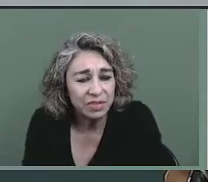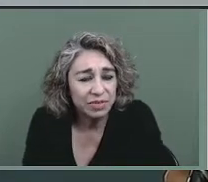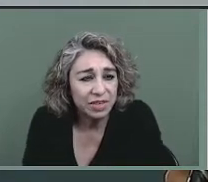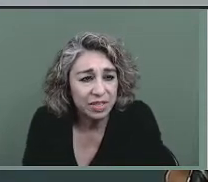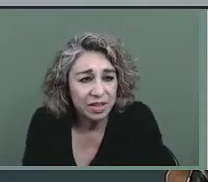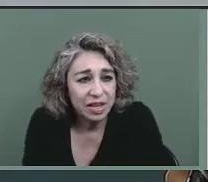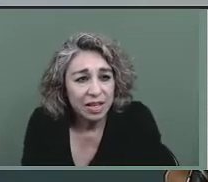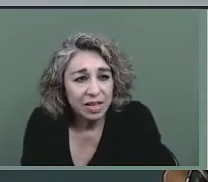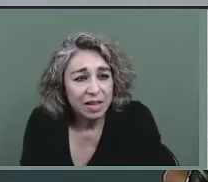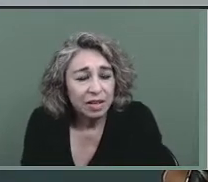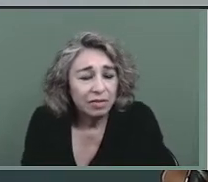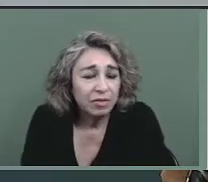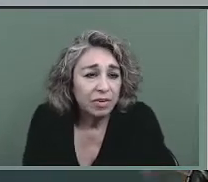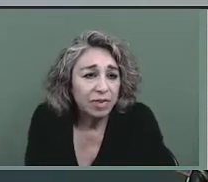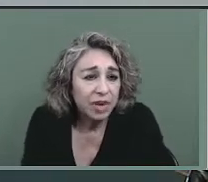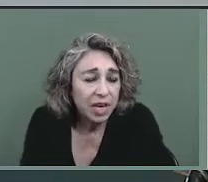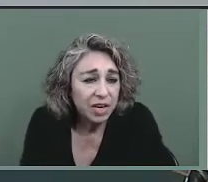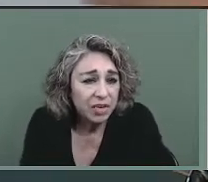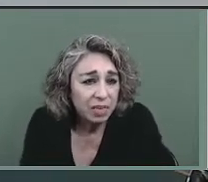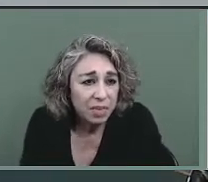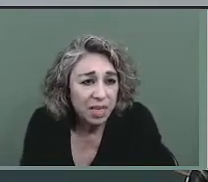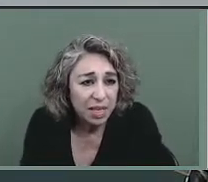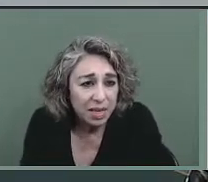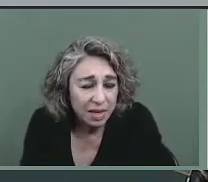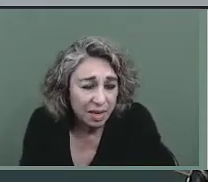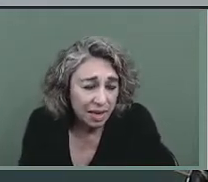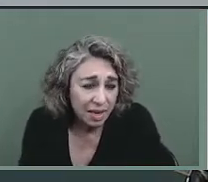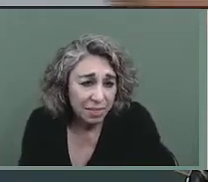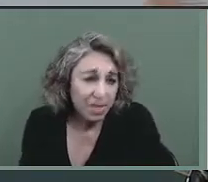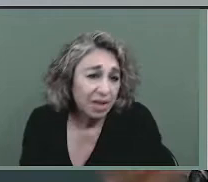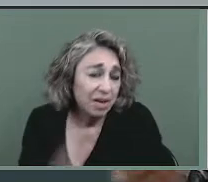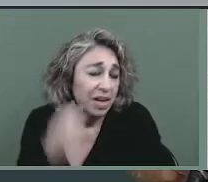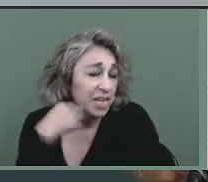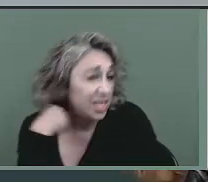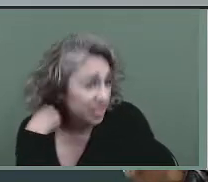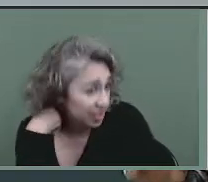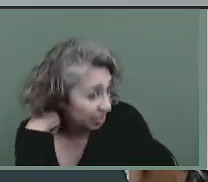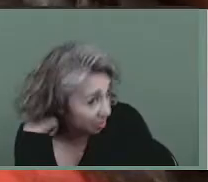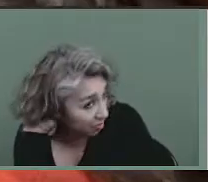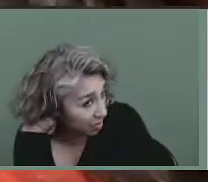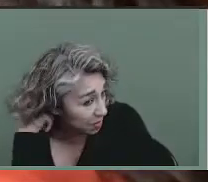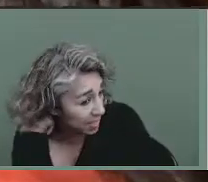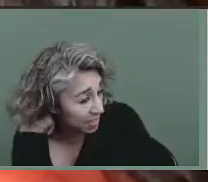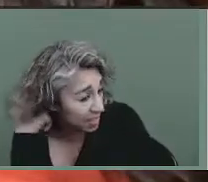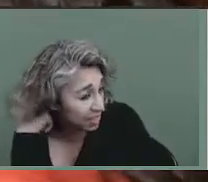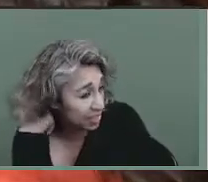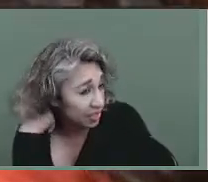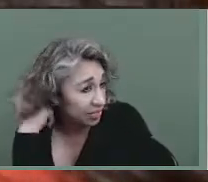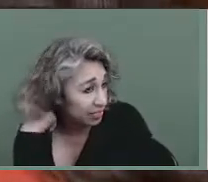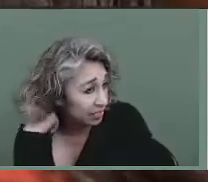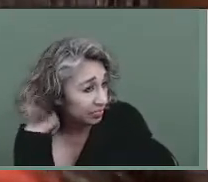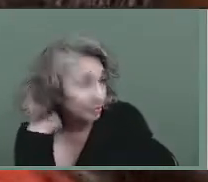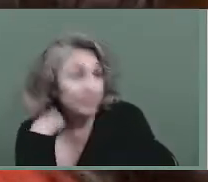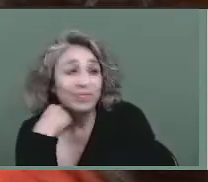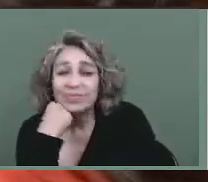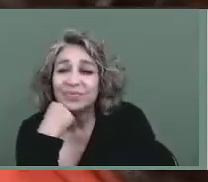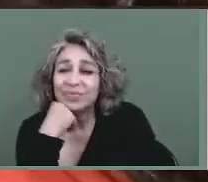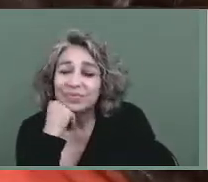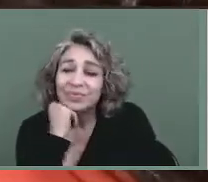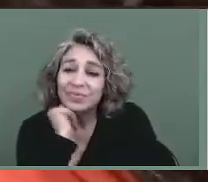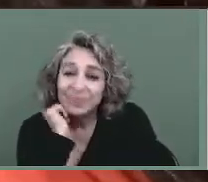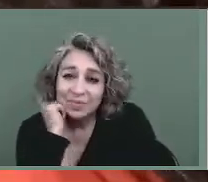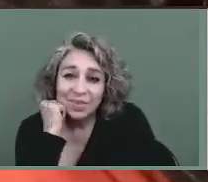budget for 400 million additional, or 40 million additional.